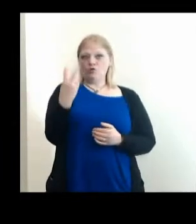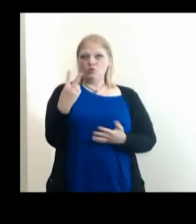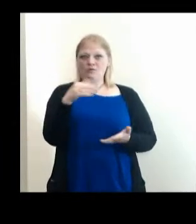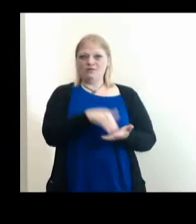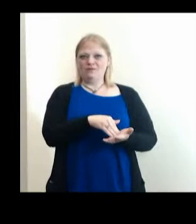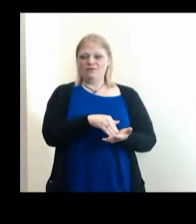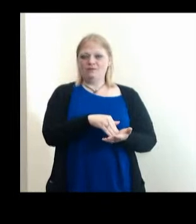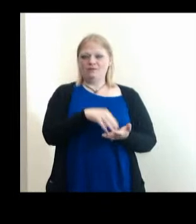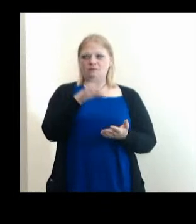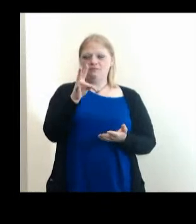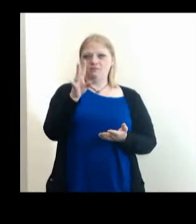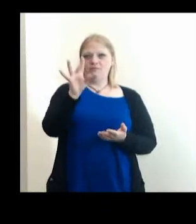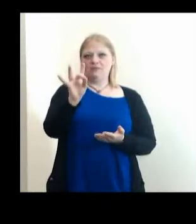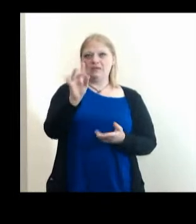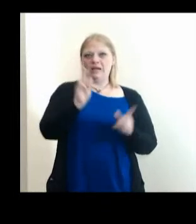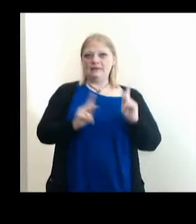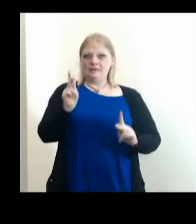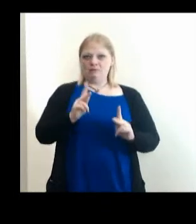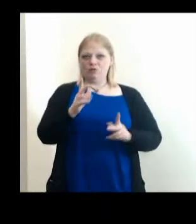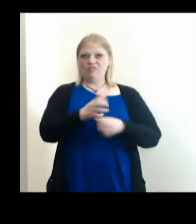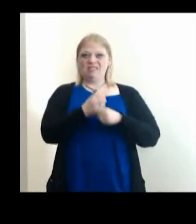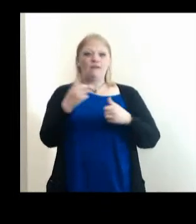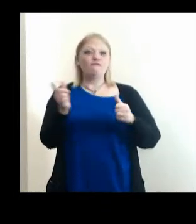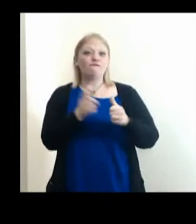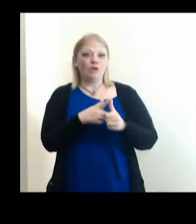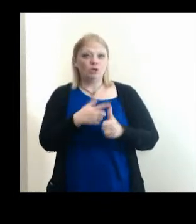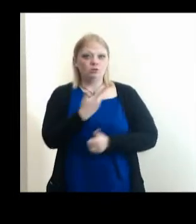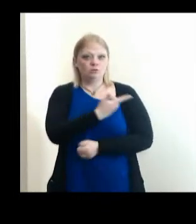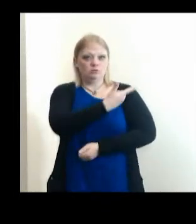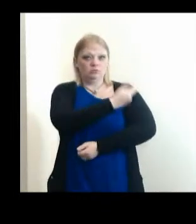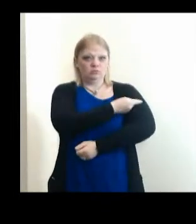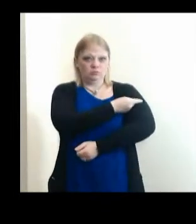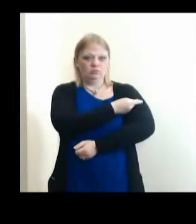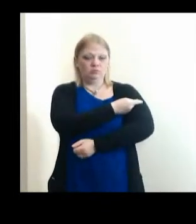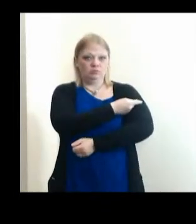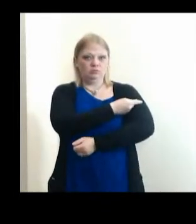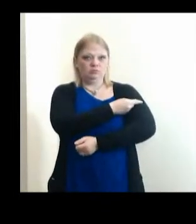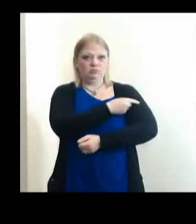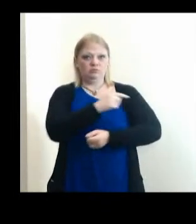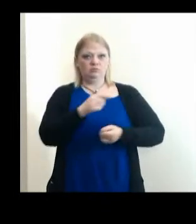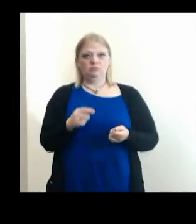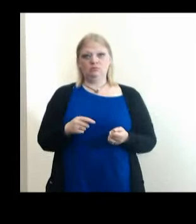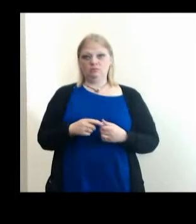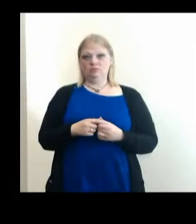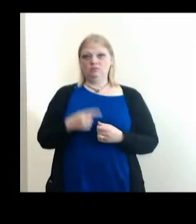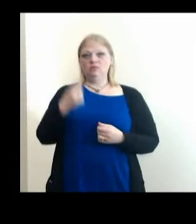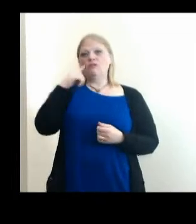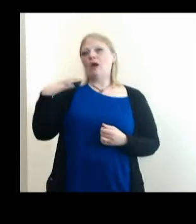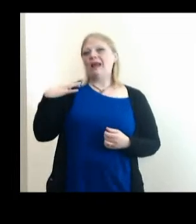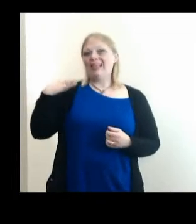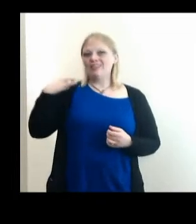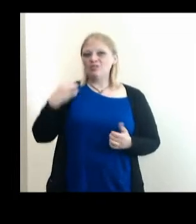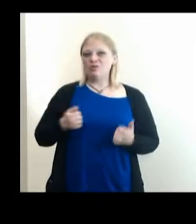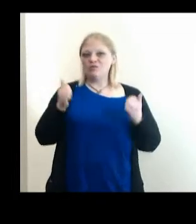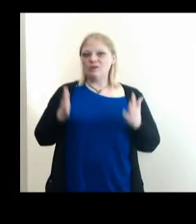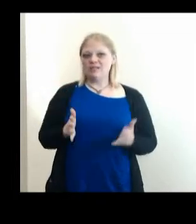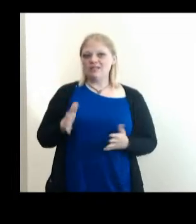400,012, and 78 people received their first dose of COVID vaccine, and among eligible residents,